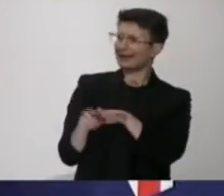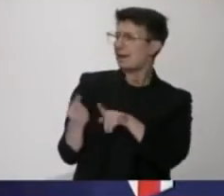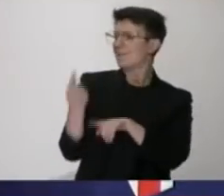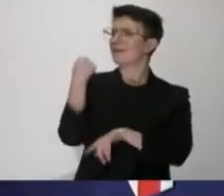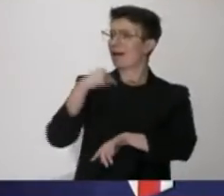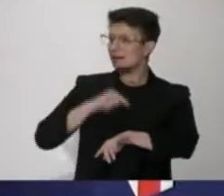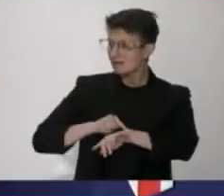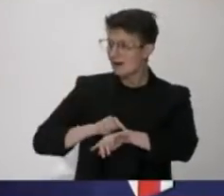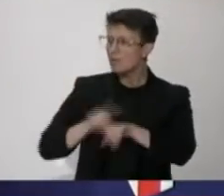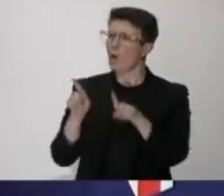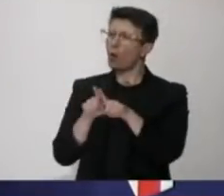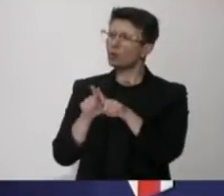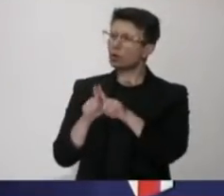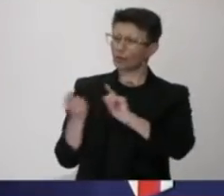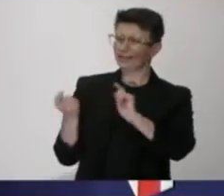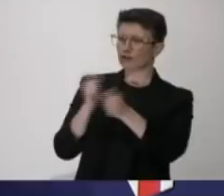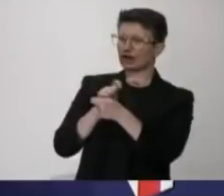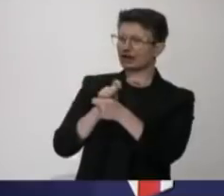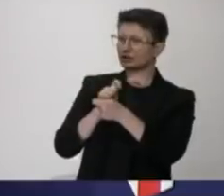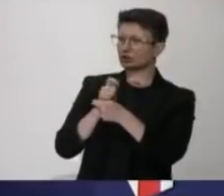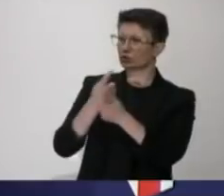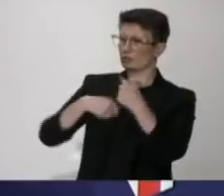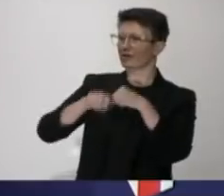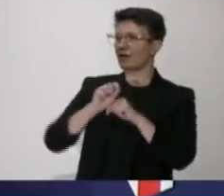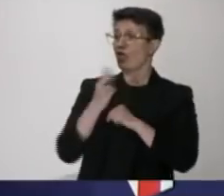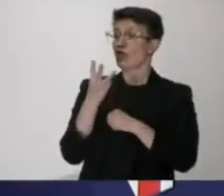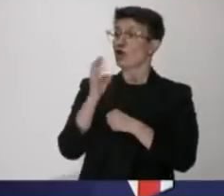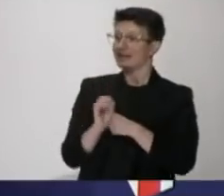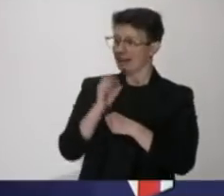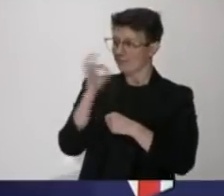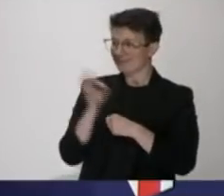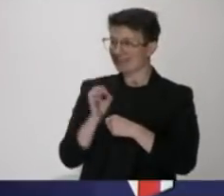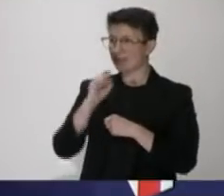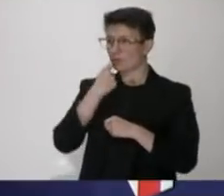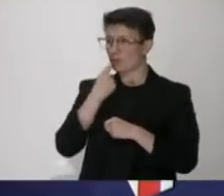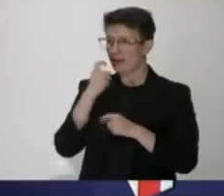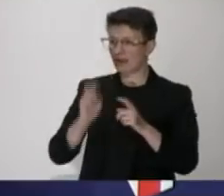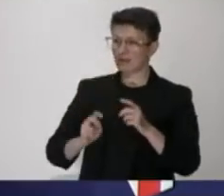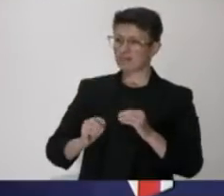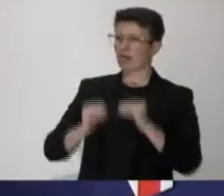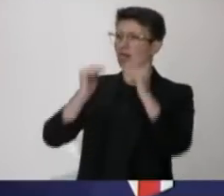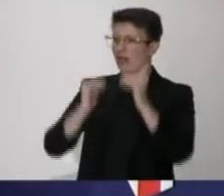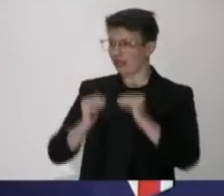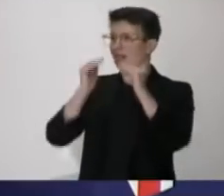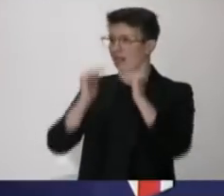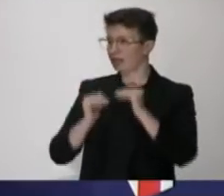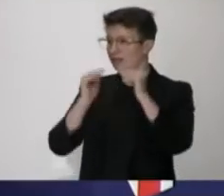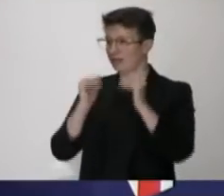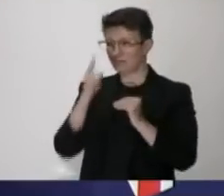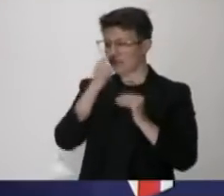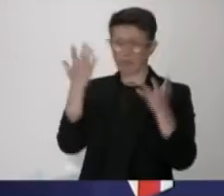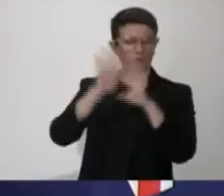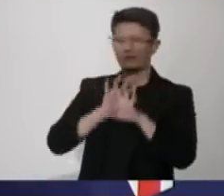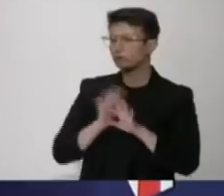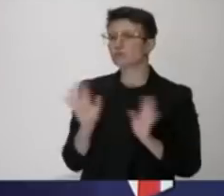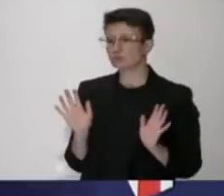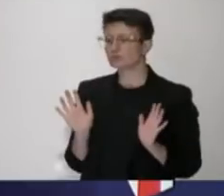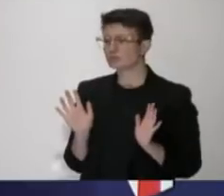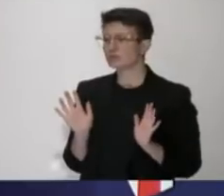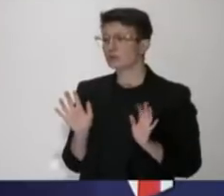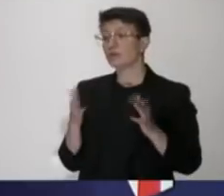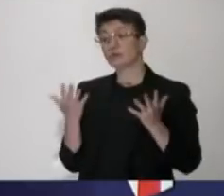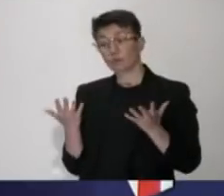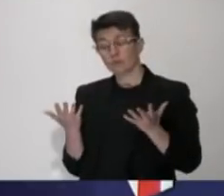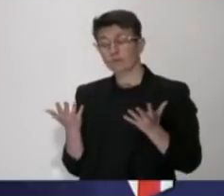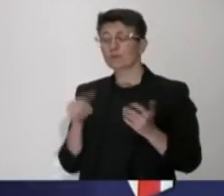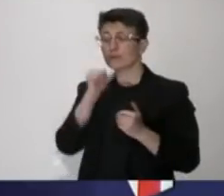out. So we did consider it, but we for those reasons, stuck with it. In terms of what might happen if we were to, in the unlikely event, head